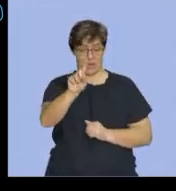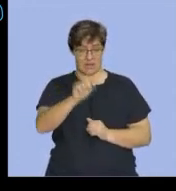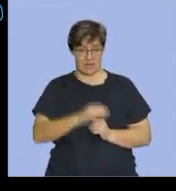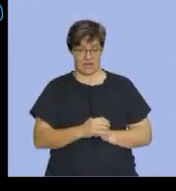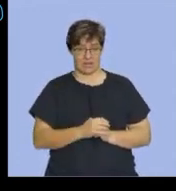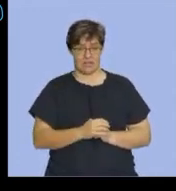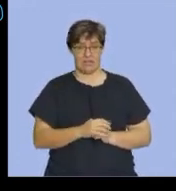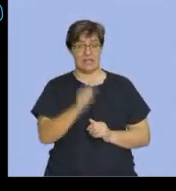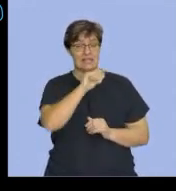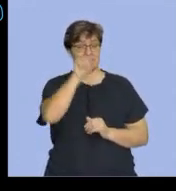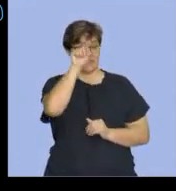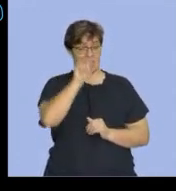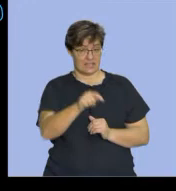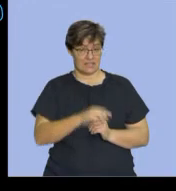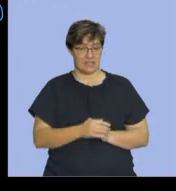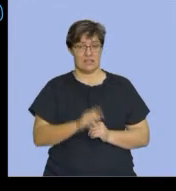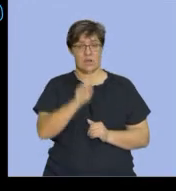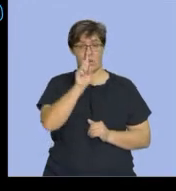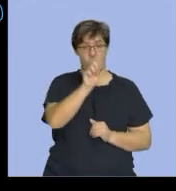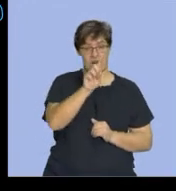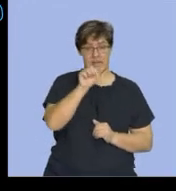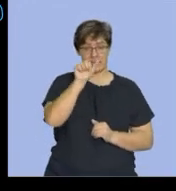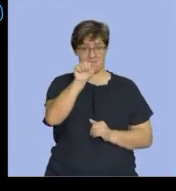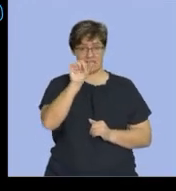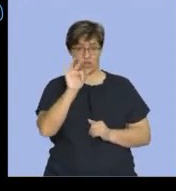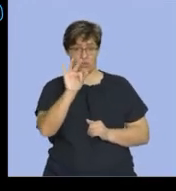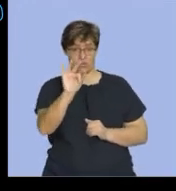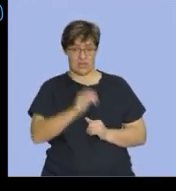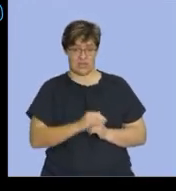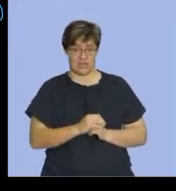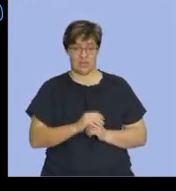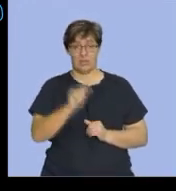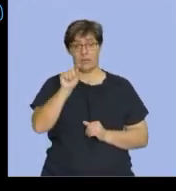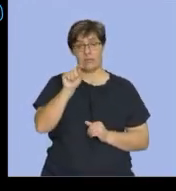215.61 divided by